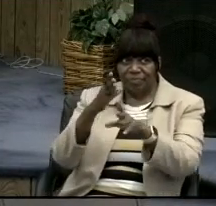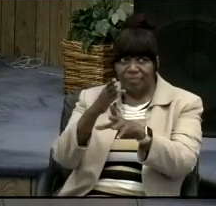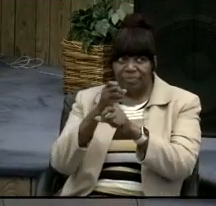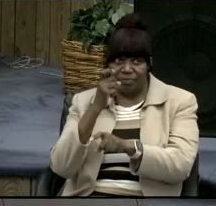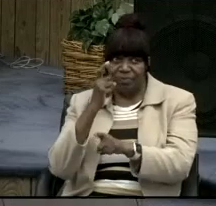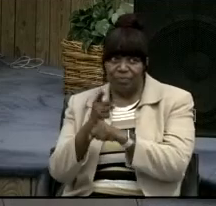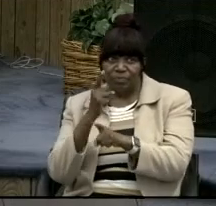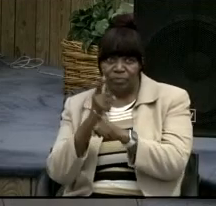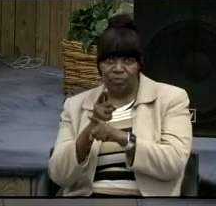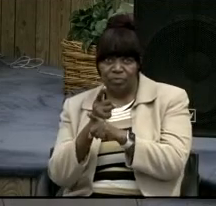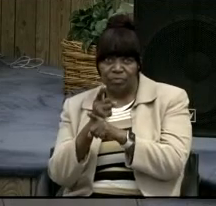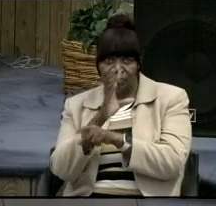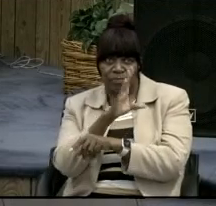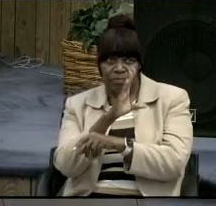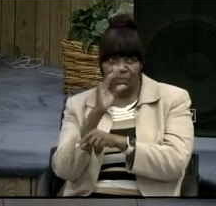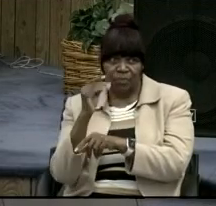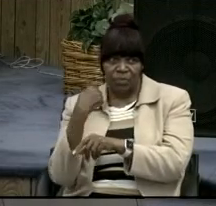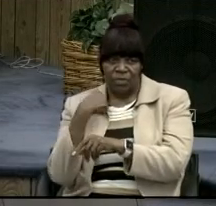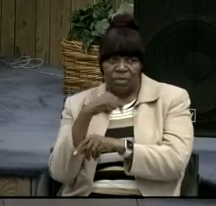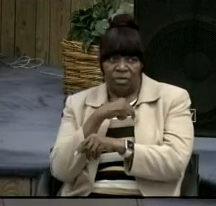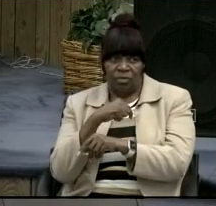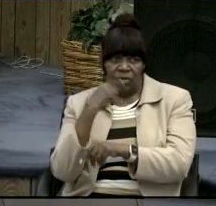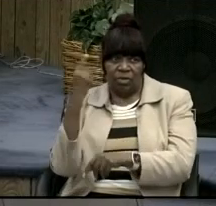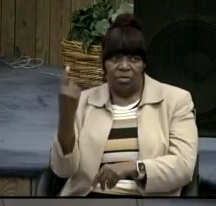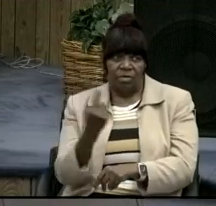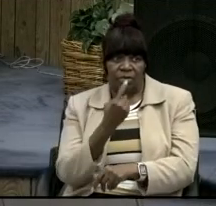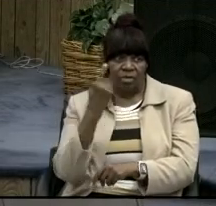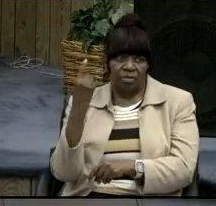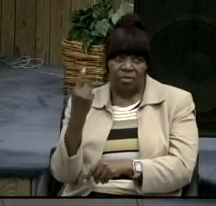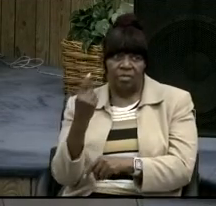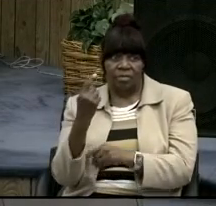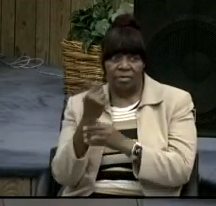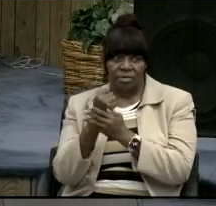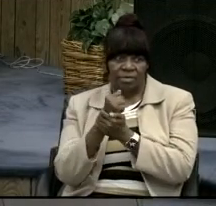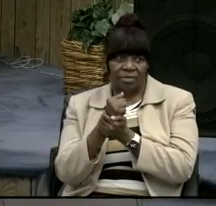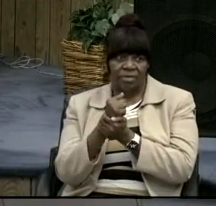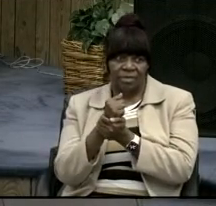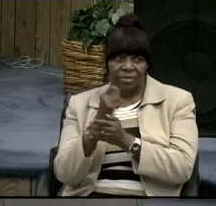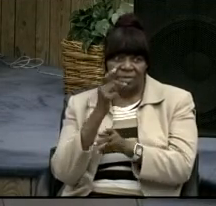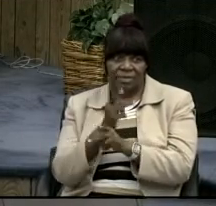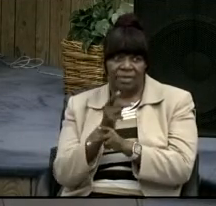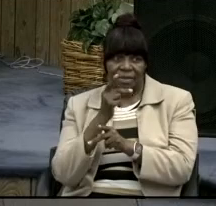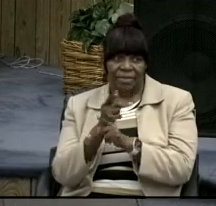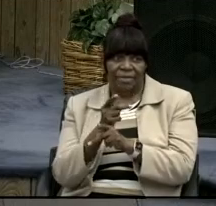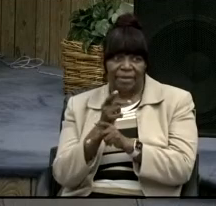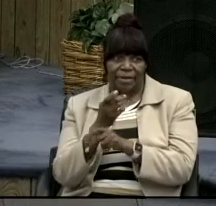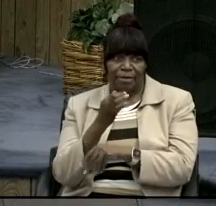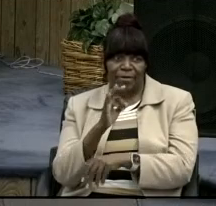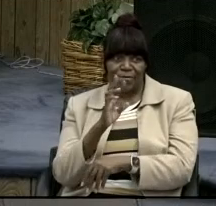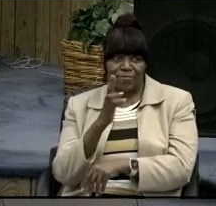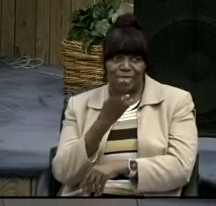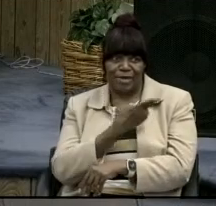together. And we always appreciate our officers for taking good care of us.